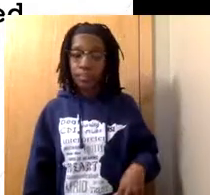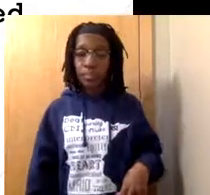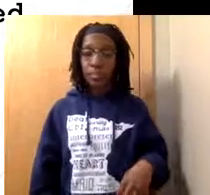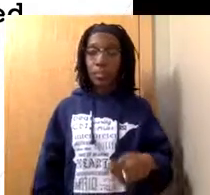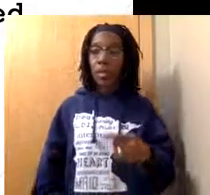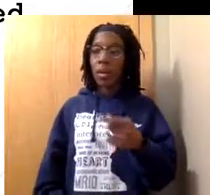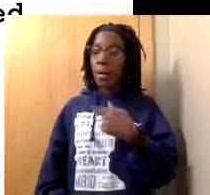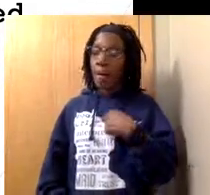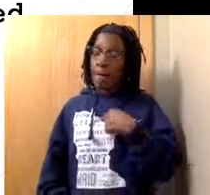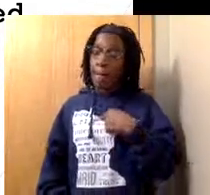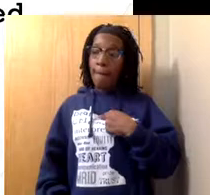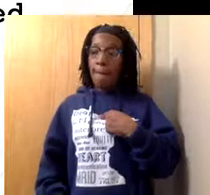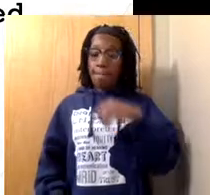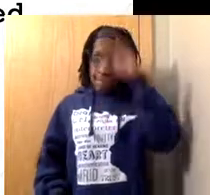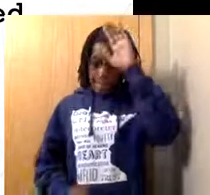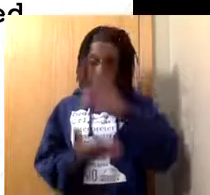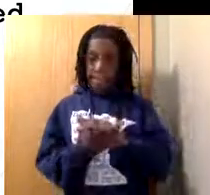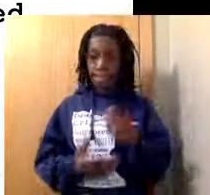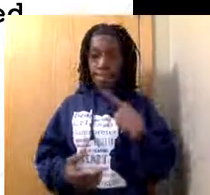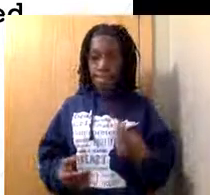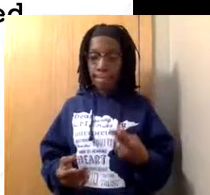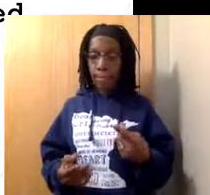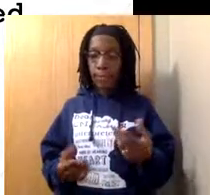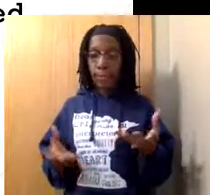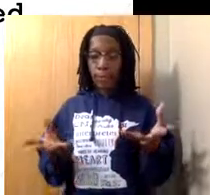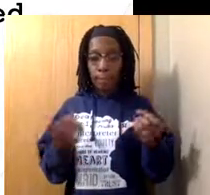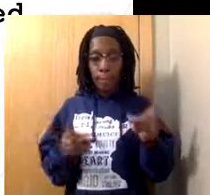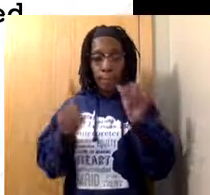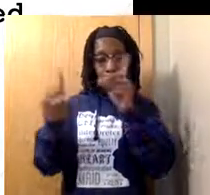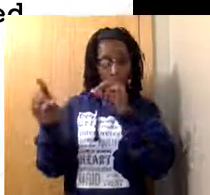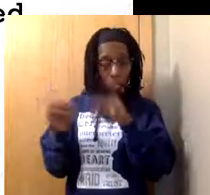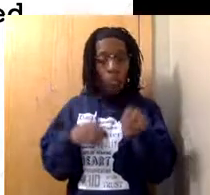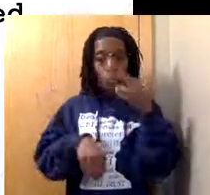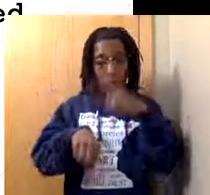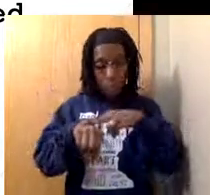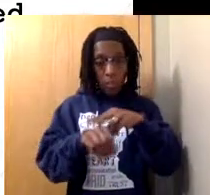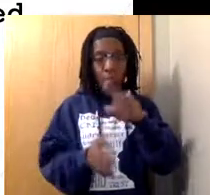We would like for her to attend a normal school.